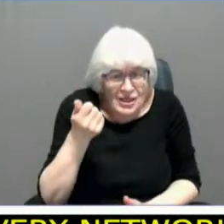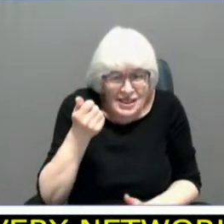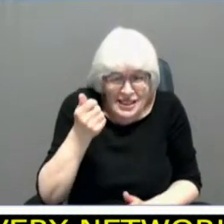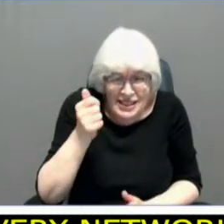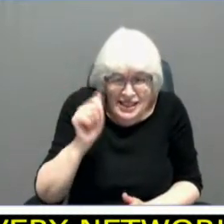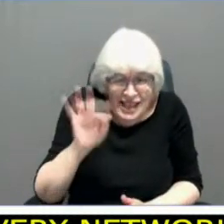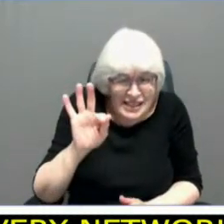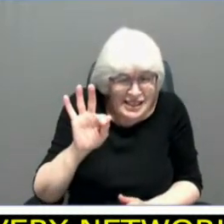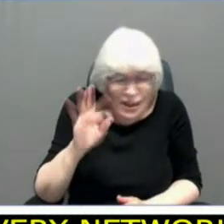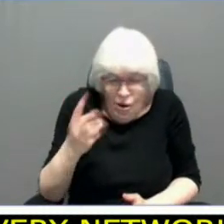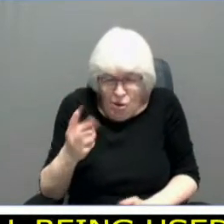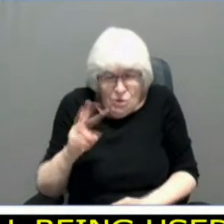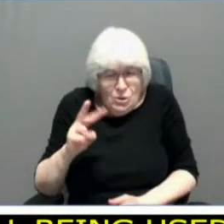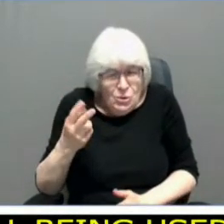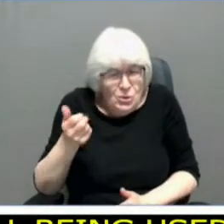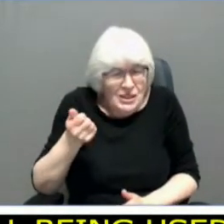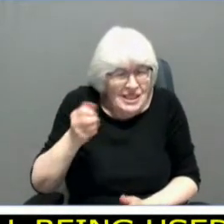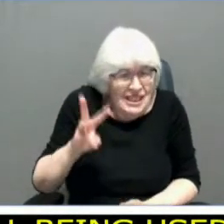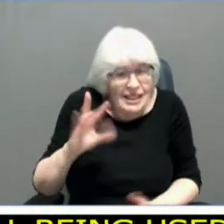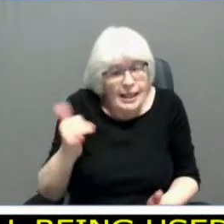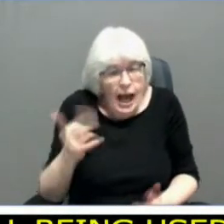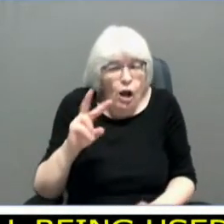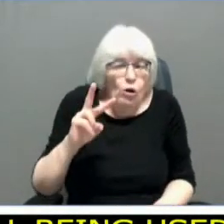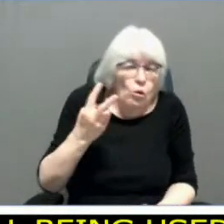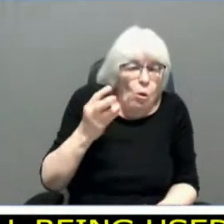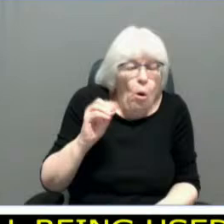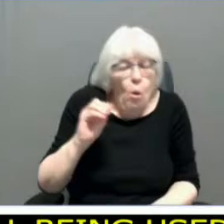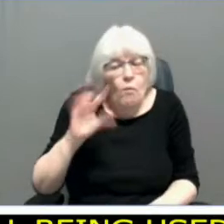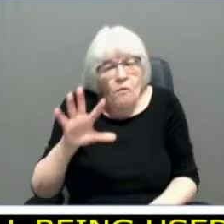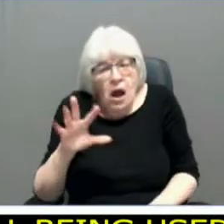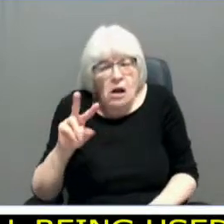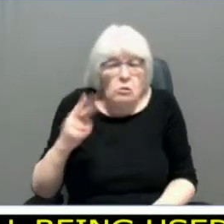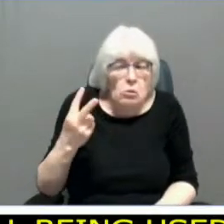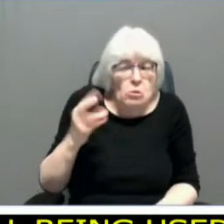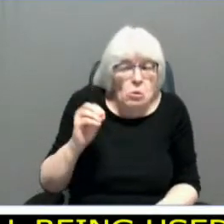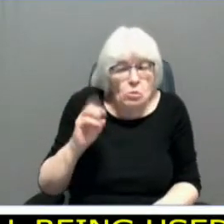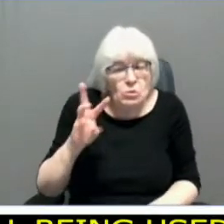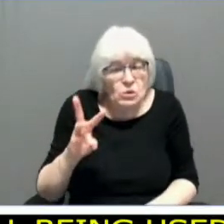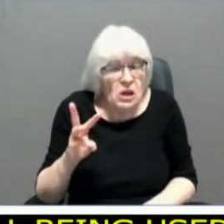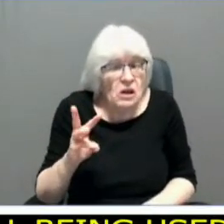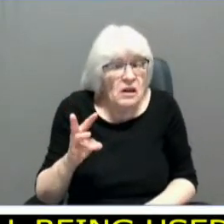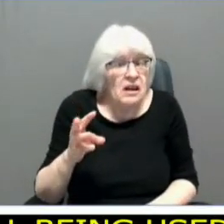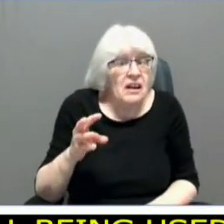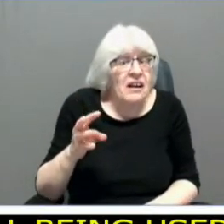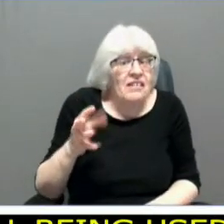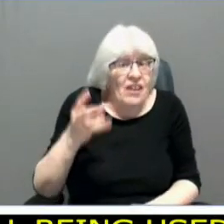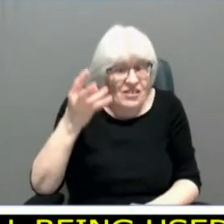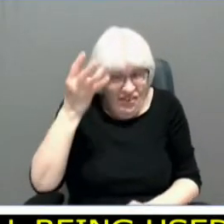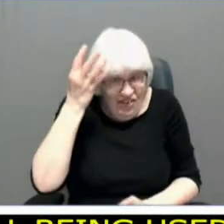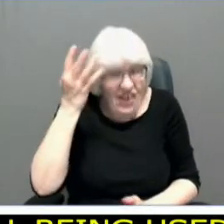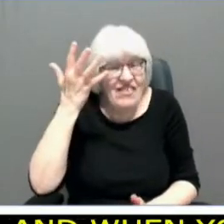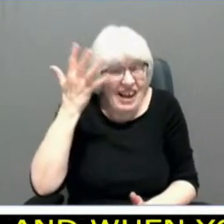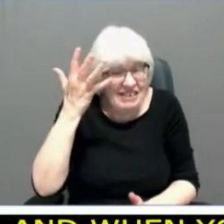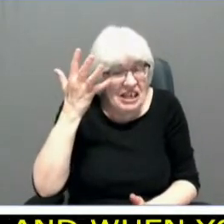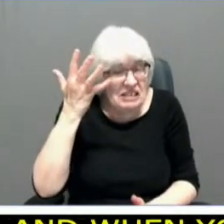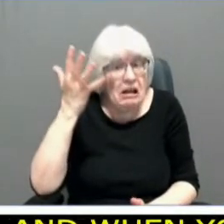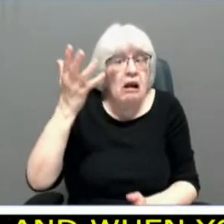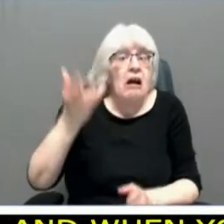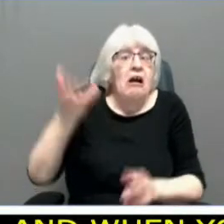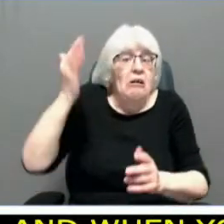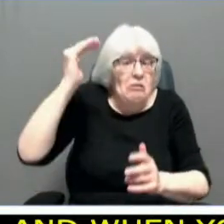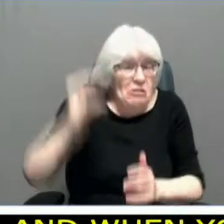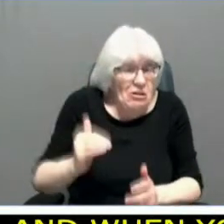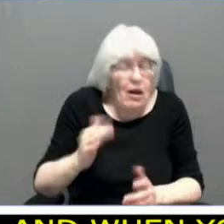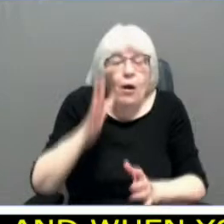205, 206. So, you know, if you drop it 4 or 5 cents and then it goes right back up, it's like, do people feel it? Do they see it? Or can we give help where it's